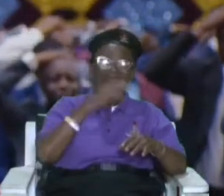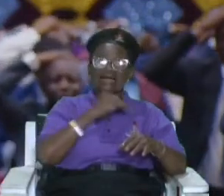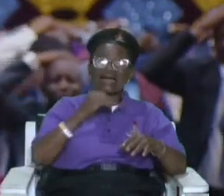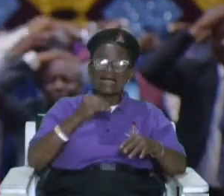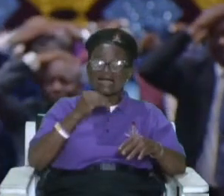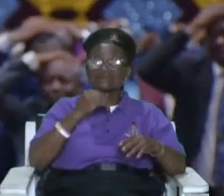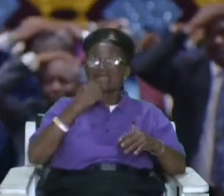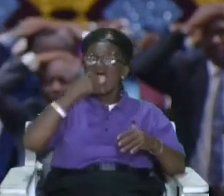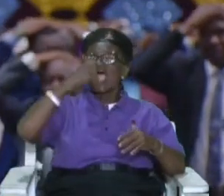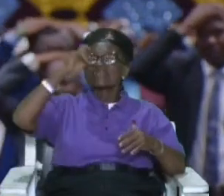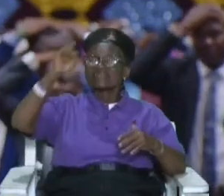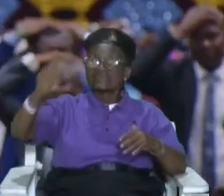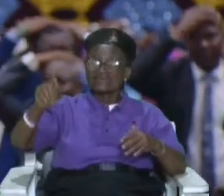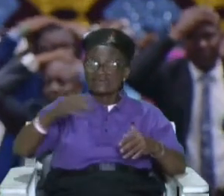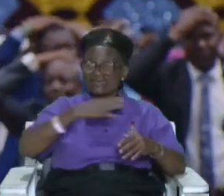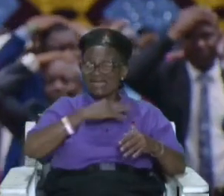head,